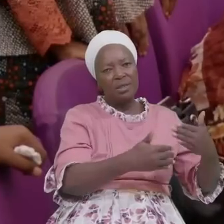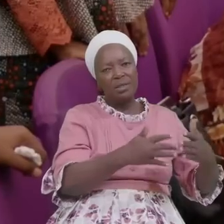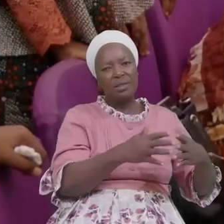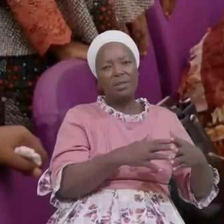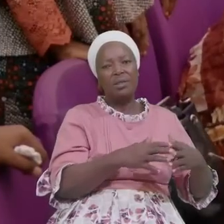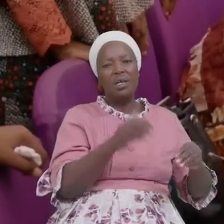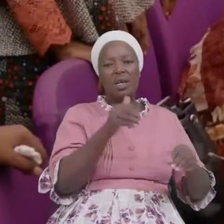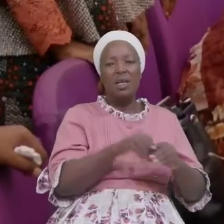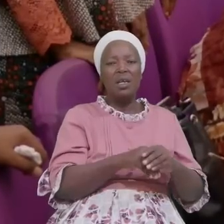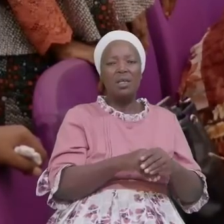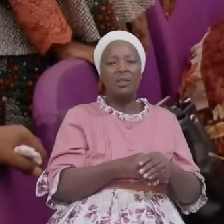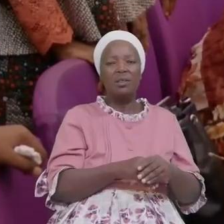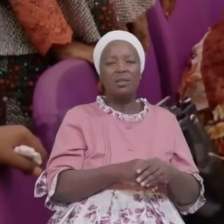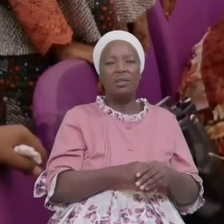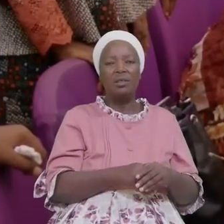in godliness.